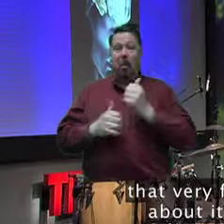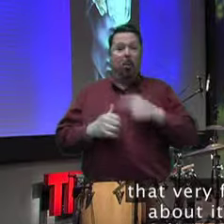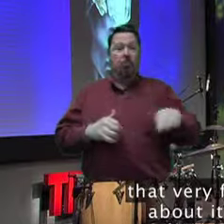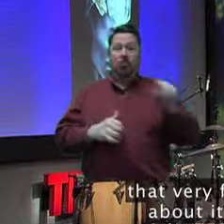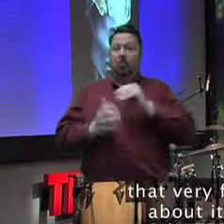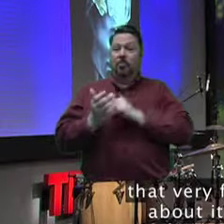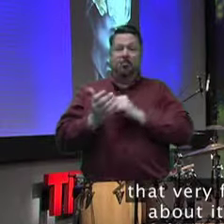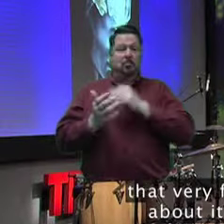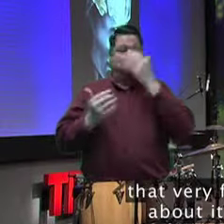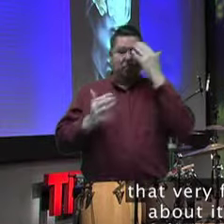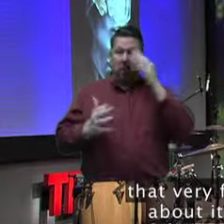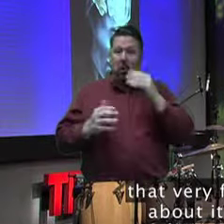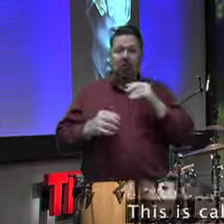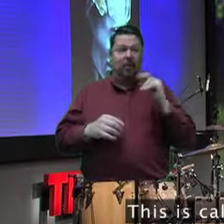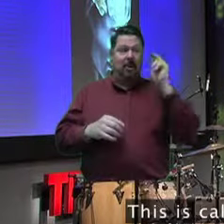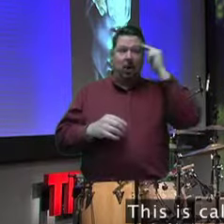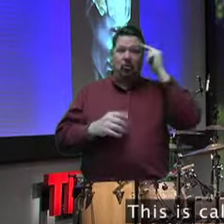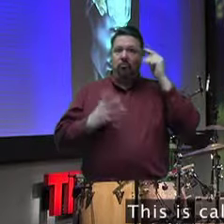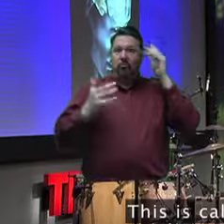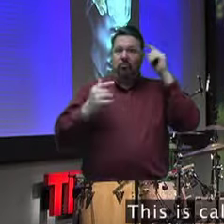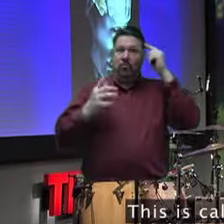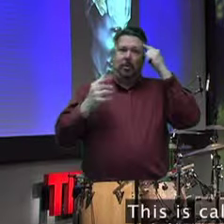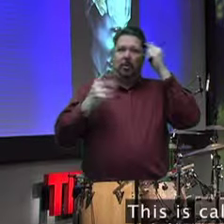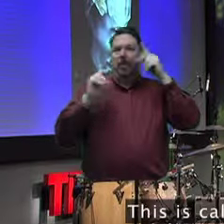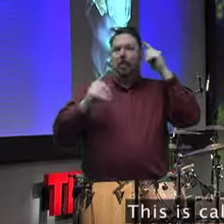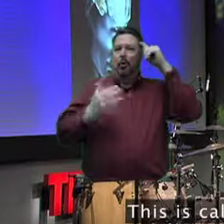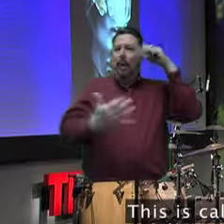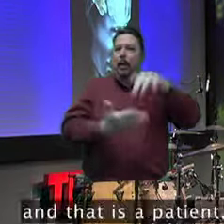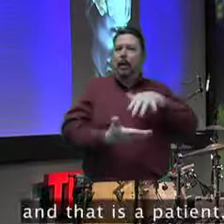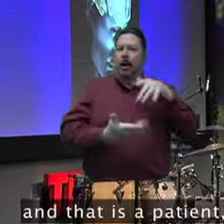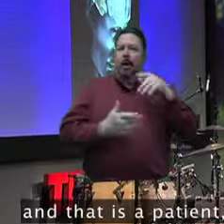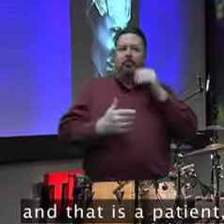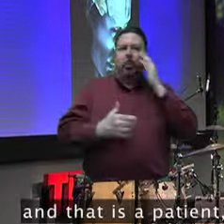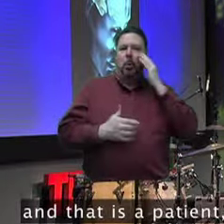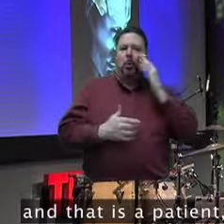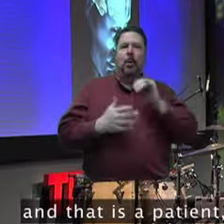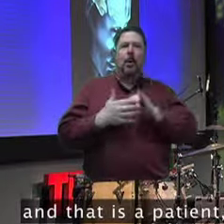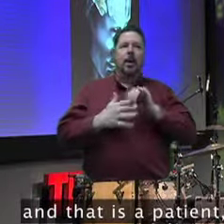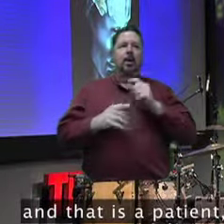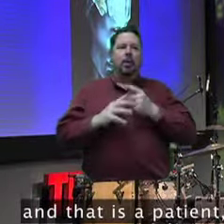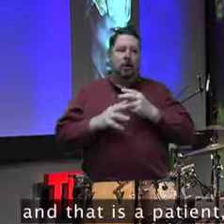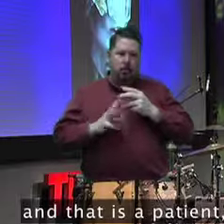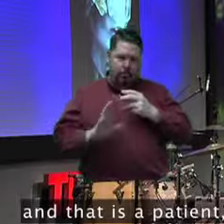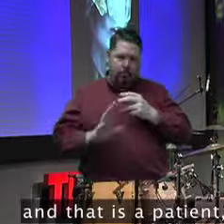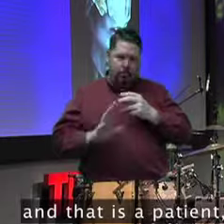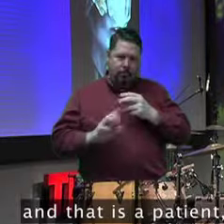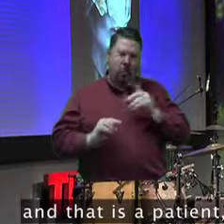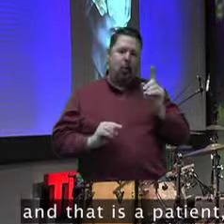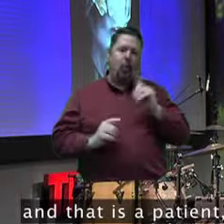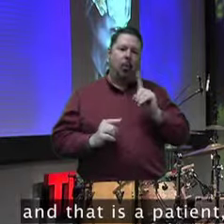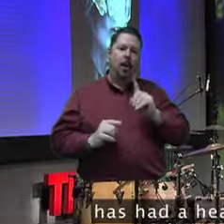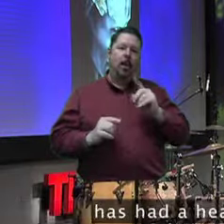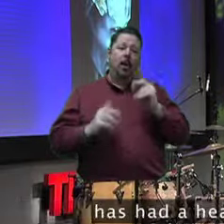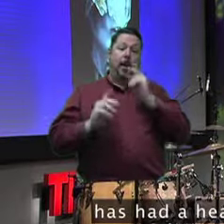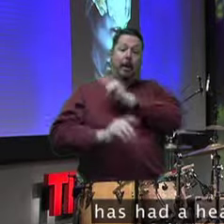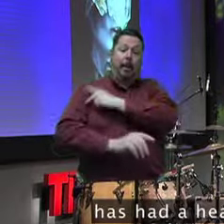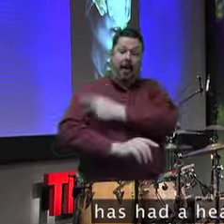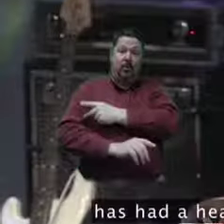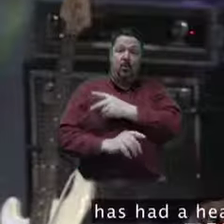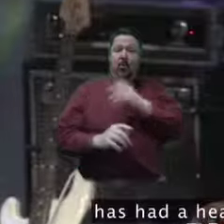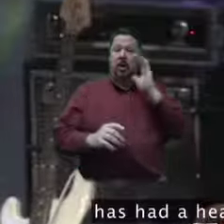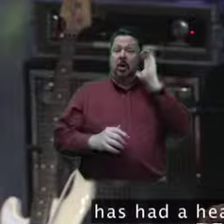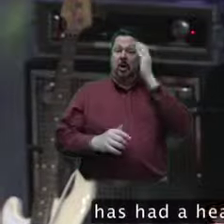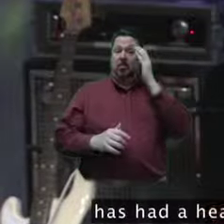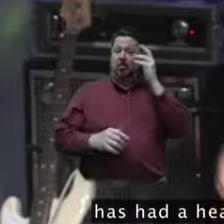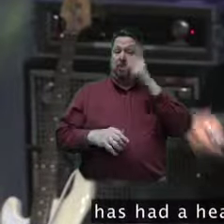heard about it. Not even neurologists. This is called the Kabgrat delusion. And that is a patient who's otherwise completely normal,